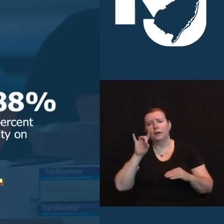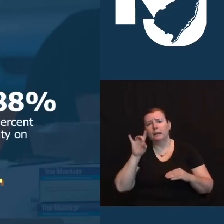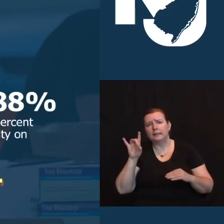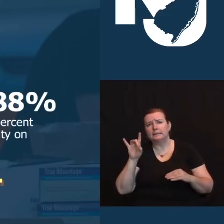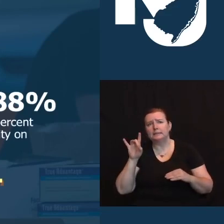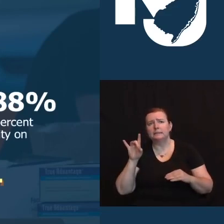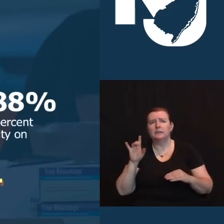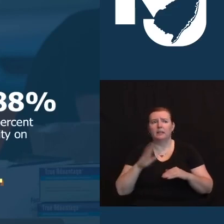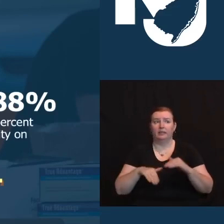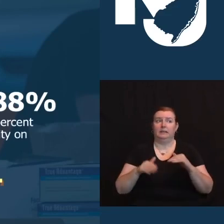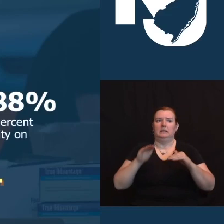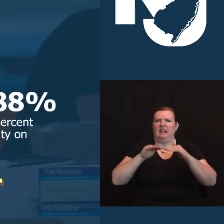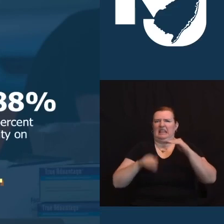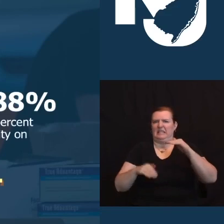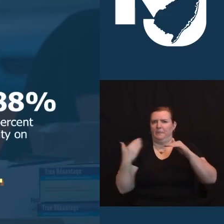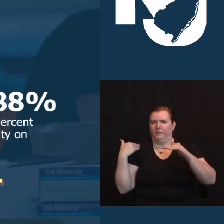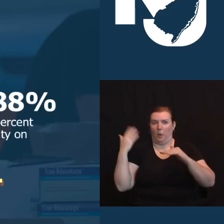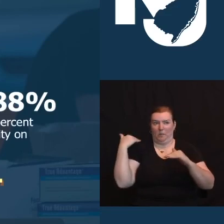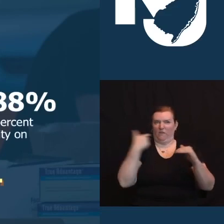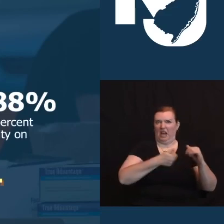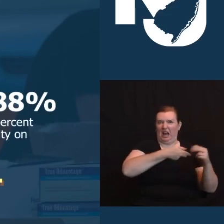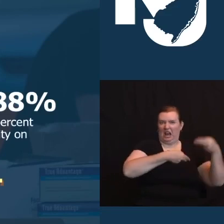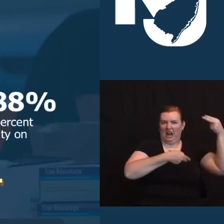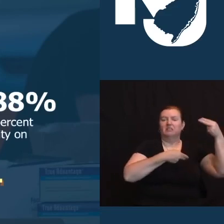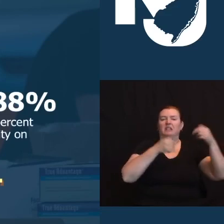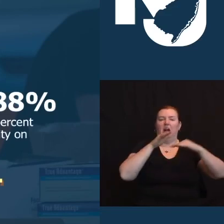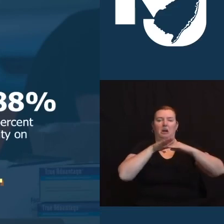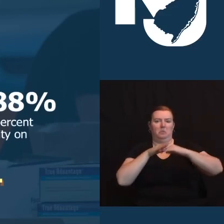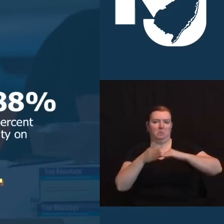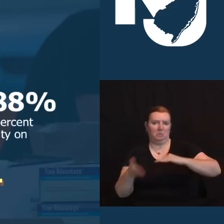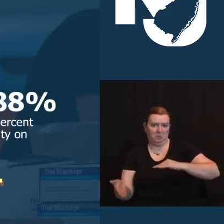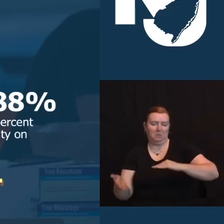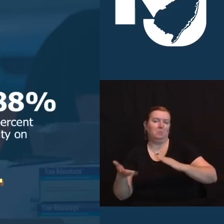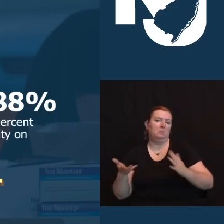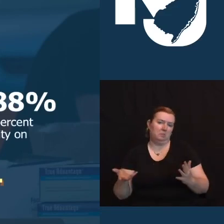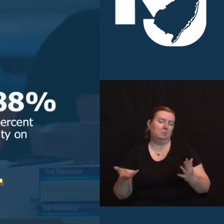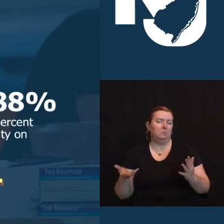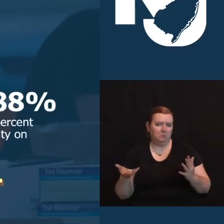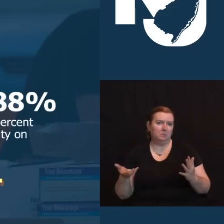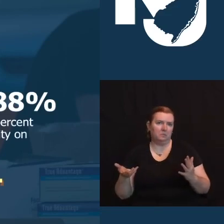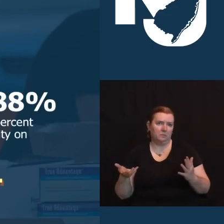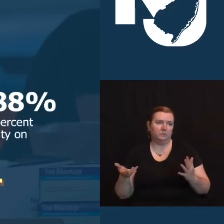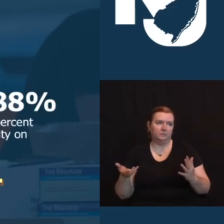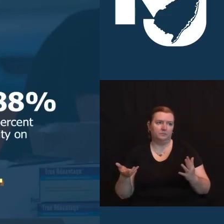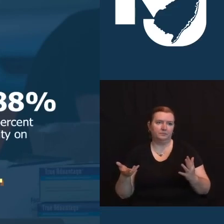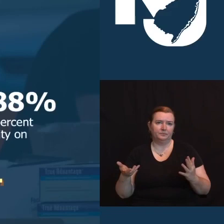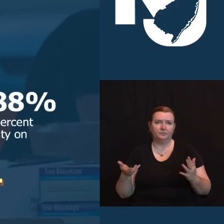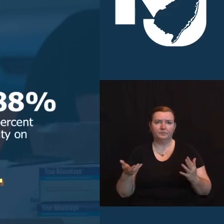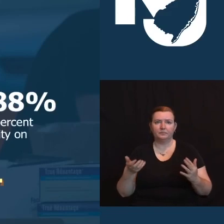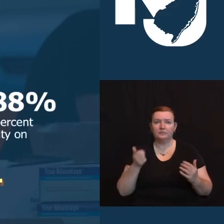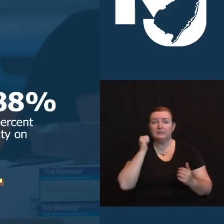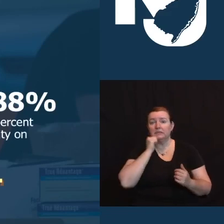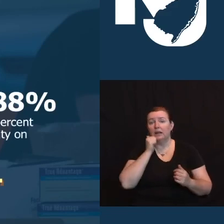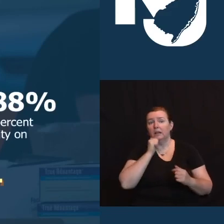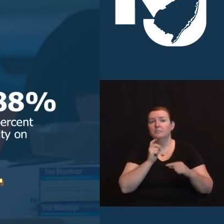the numbers we saw last week. Let's hope that keeps up. The daily positivity rate for tests taken on July 30th